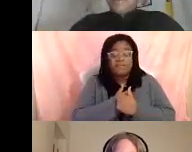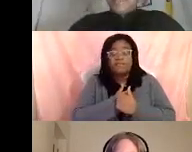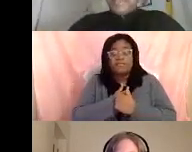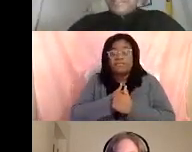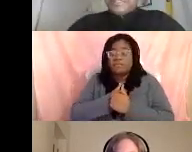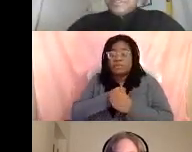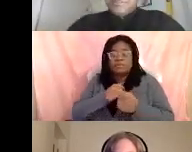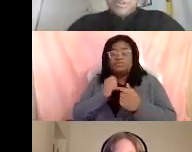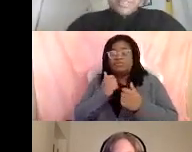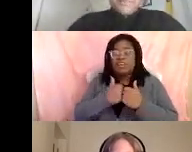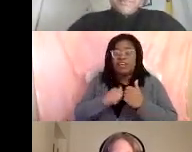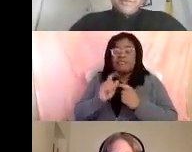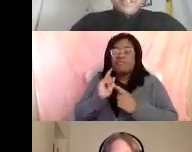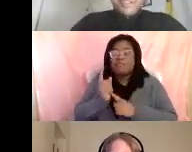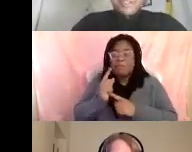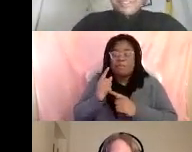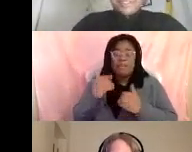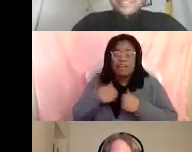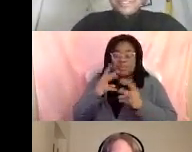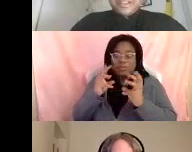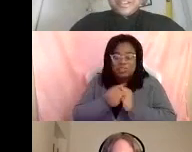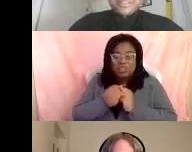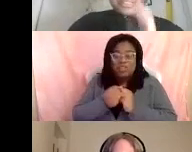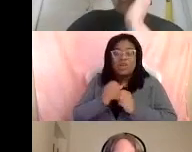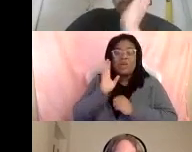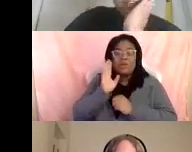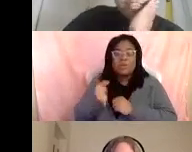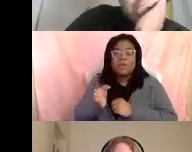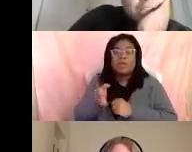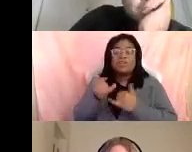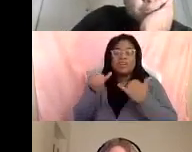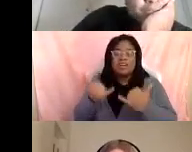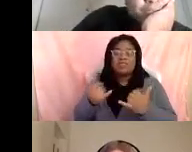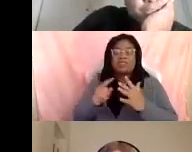Every moment here is its own workshop. We're going to start